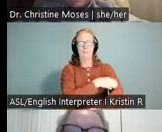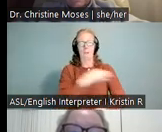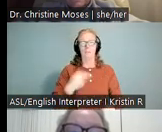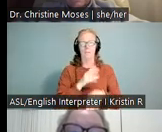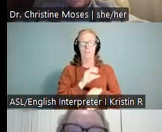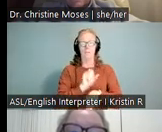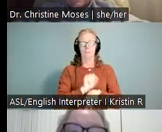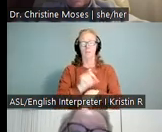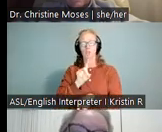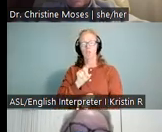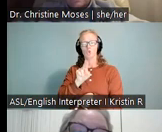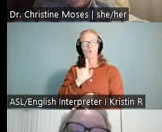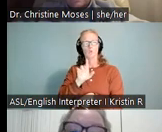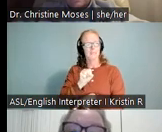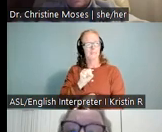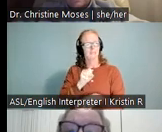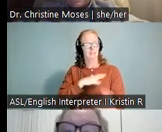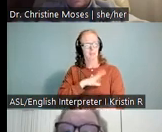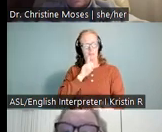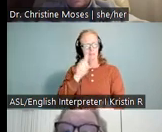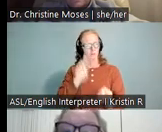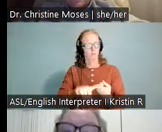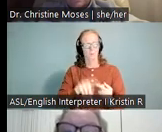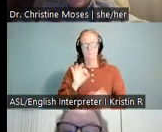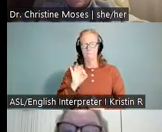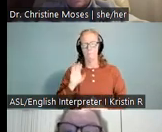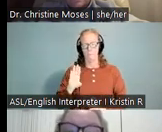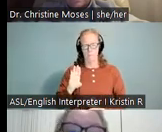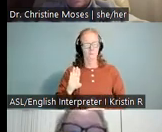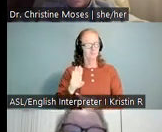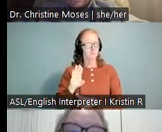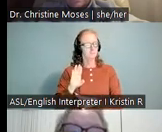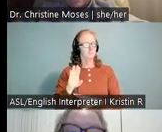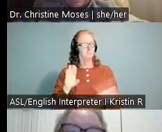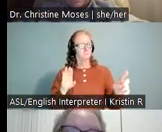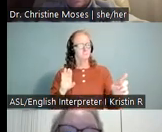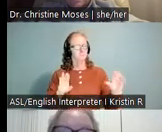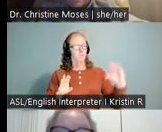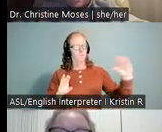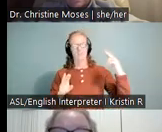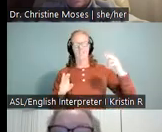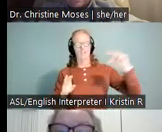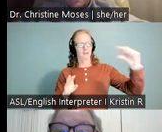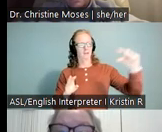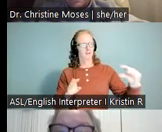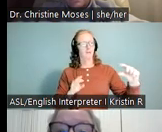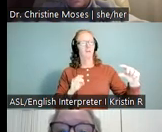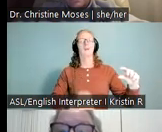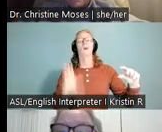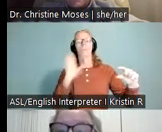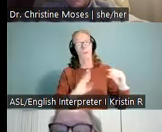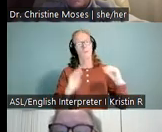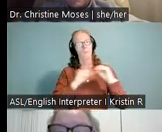is supposed to go through into like next month. And this is the, and then, you know, there's more to come after